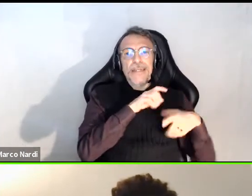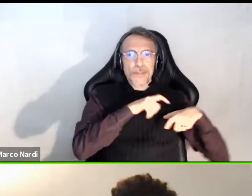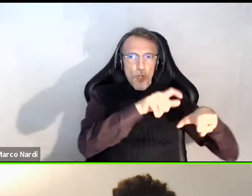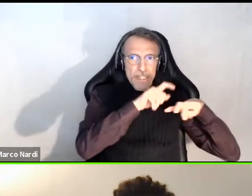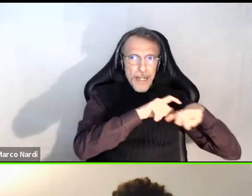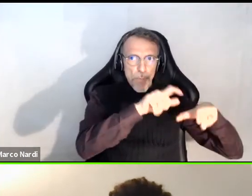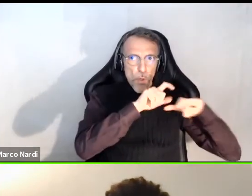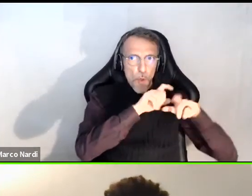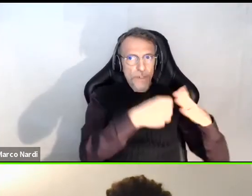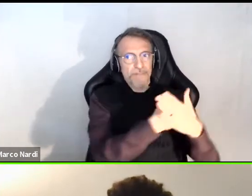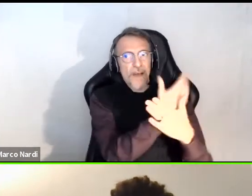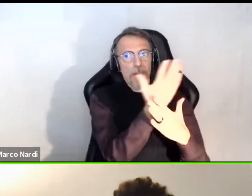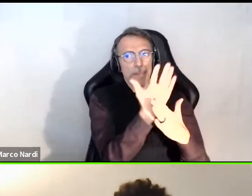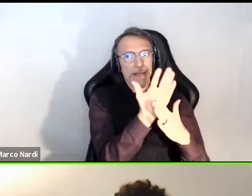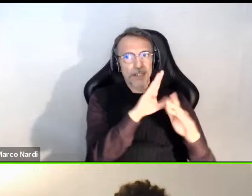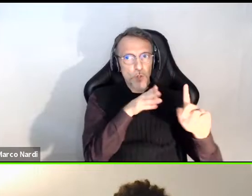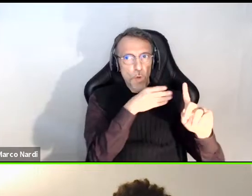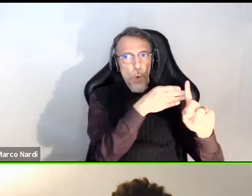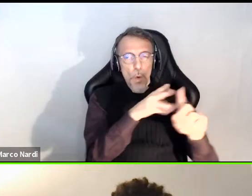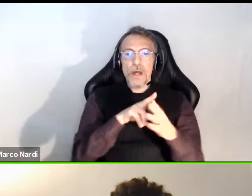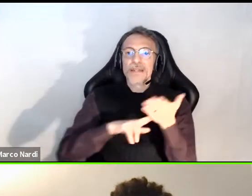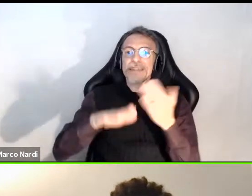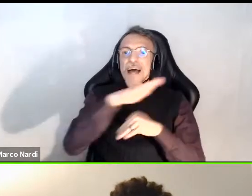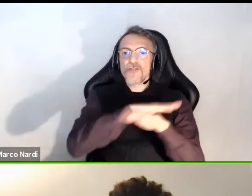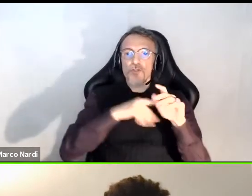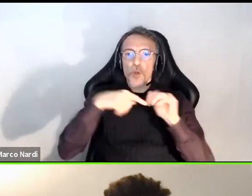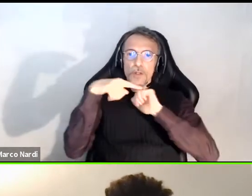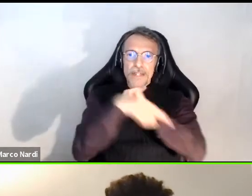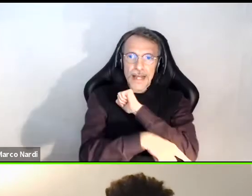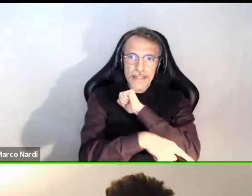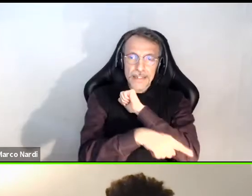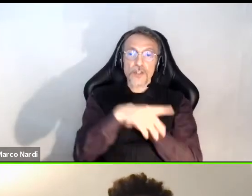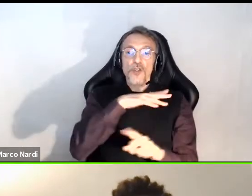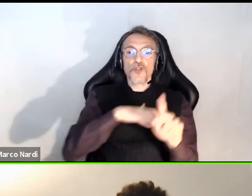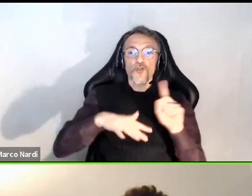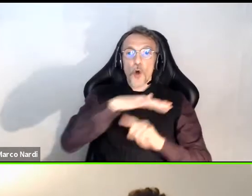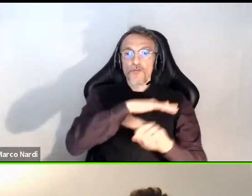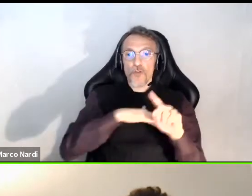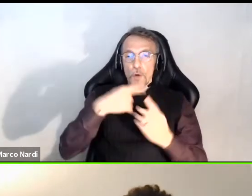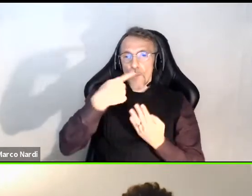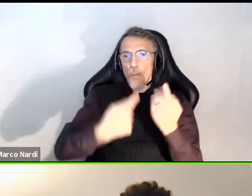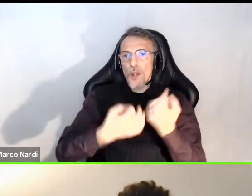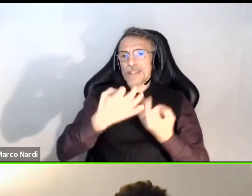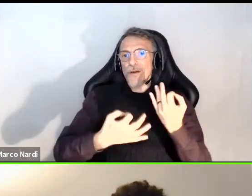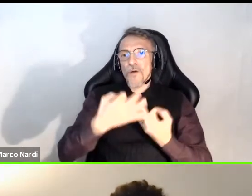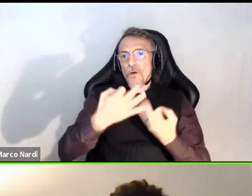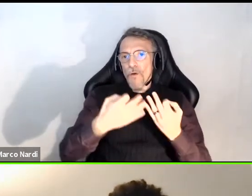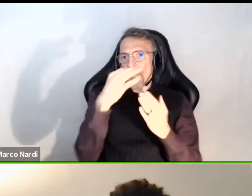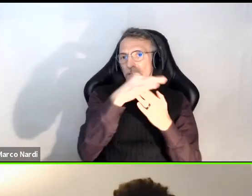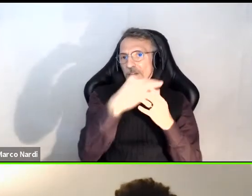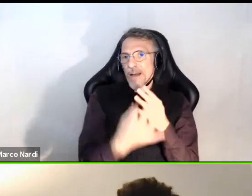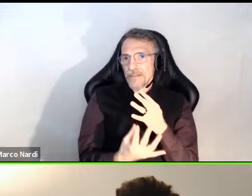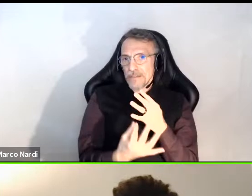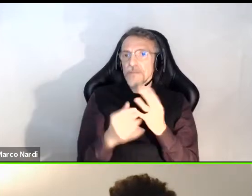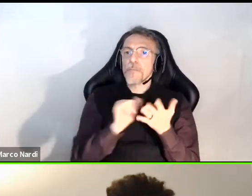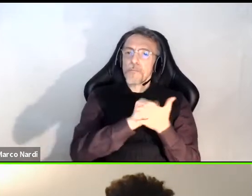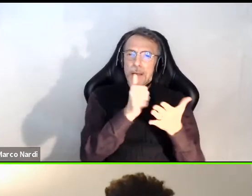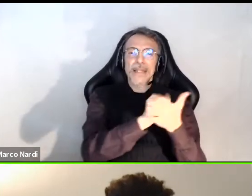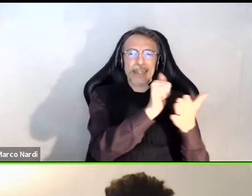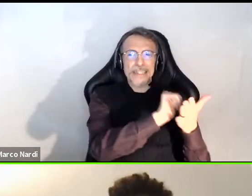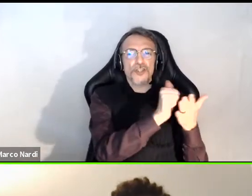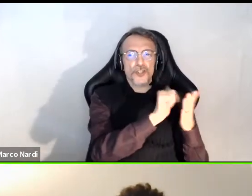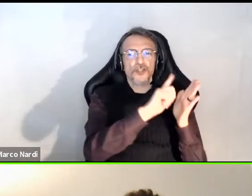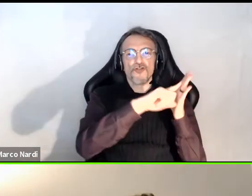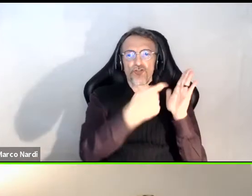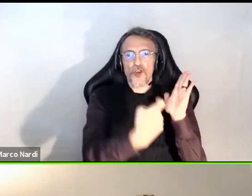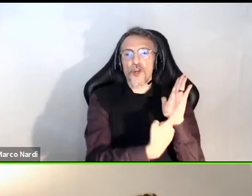Development Goals, national debt, and social and political factors. And he has published widely in various academic